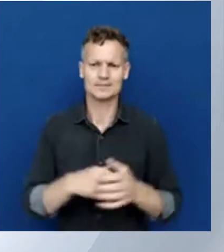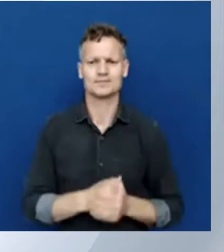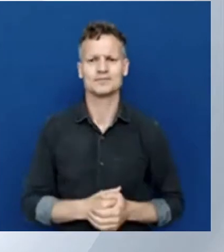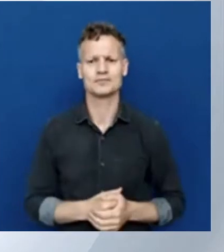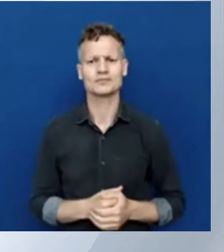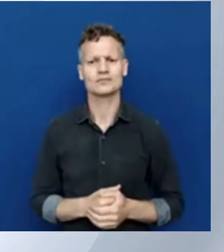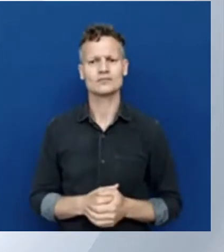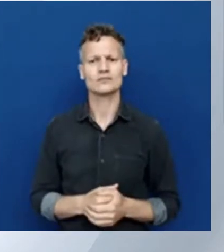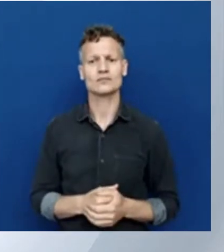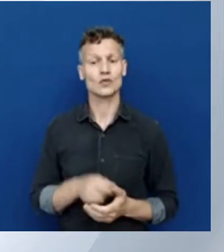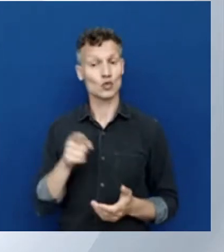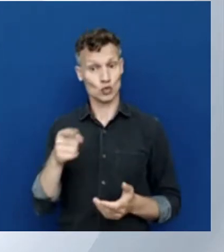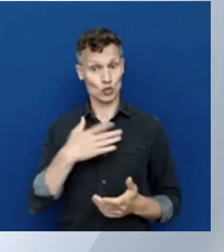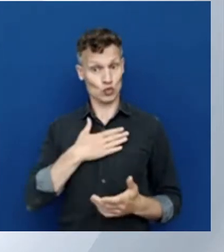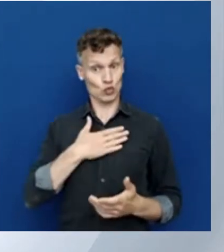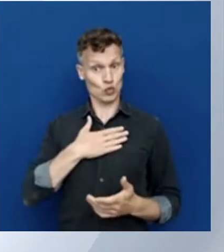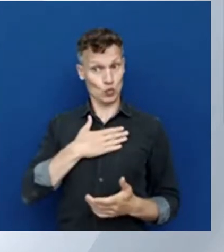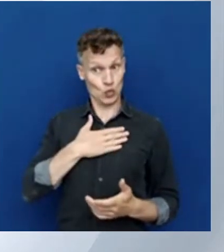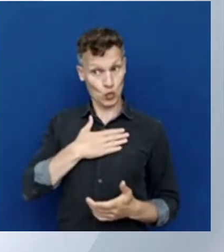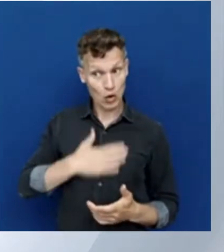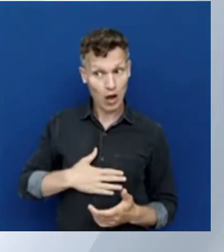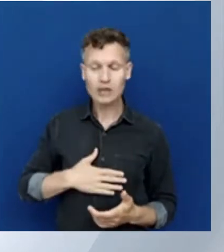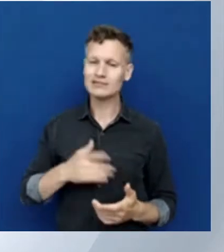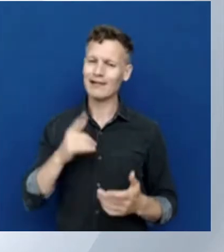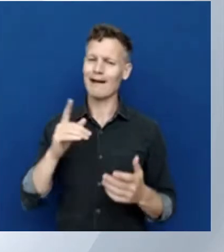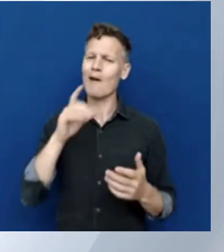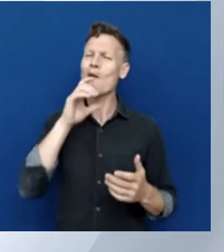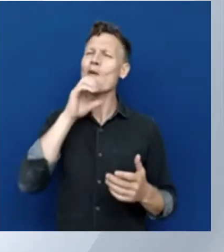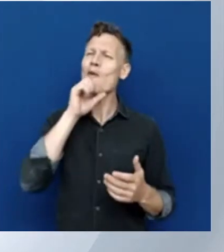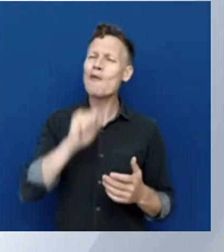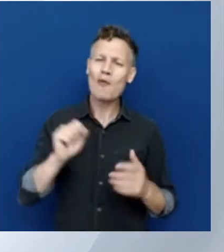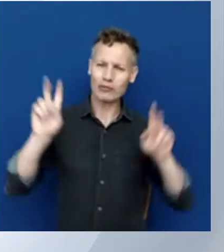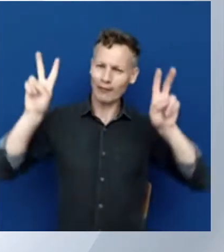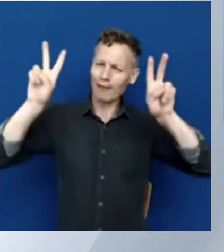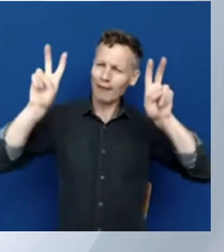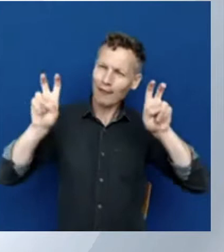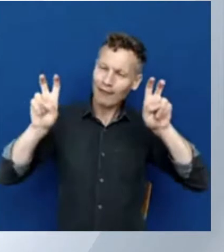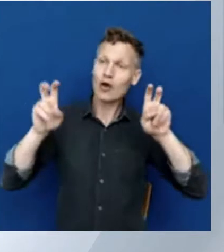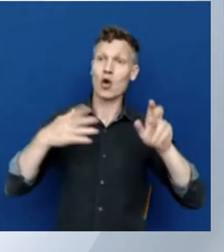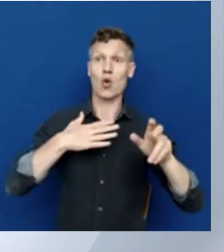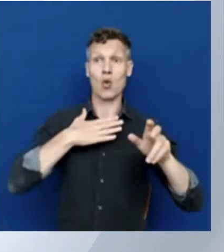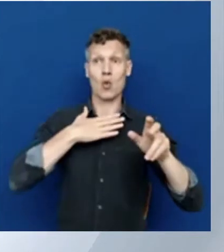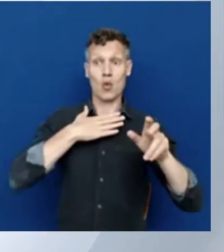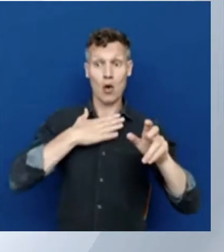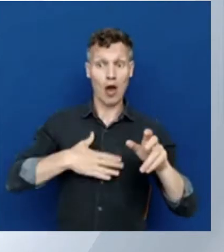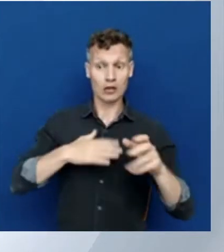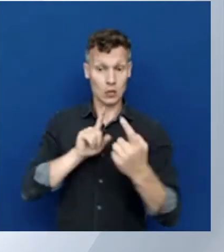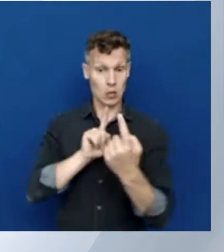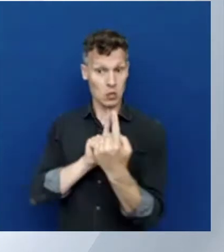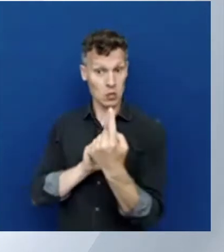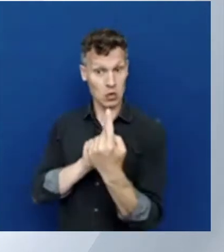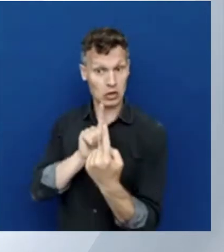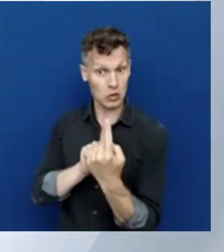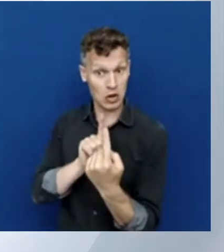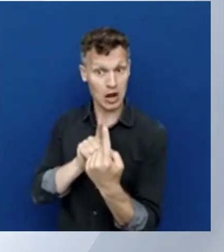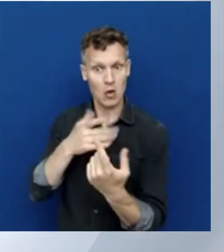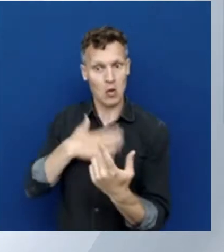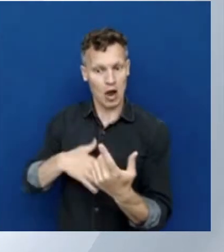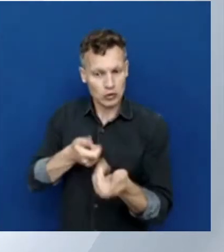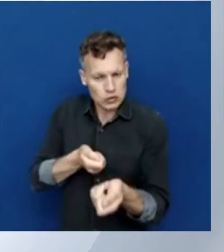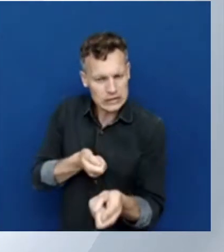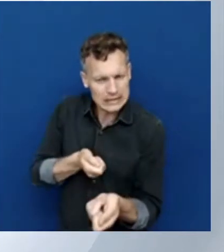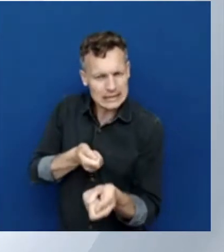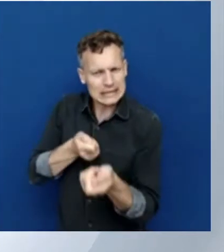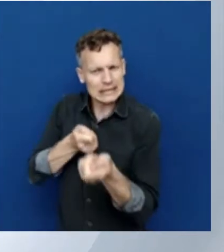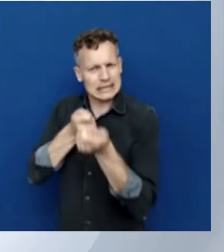to actually have a village, and it's the same with accessibility. You have to really involve the entire team to be able to do that. And that's really